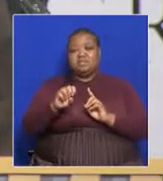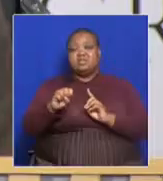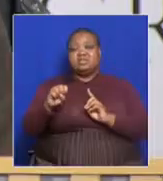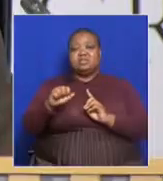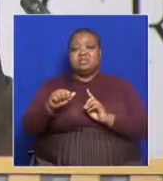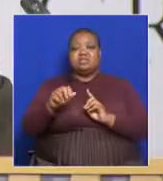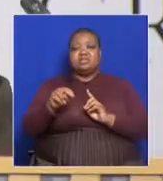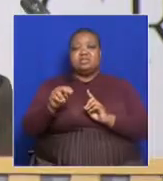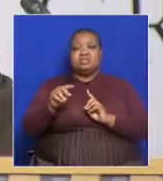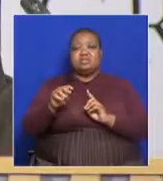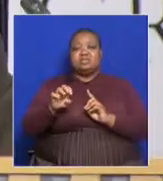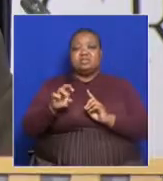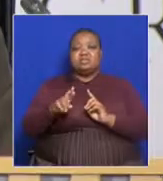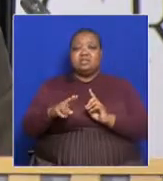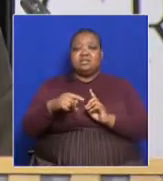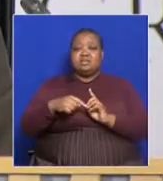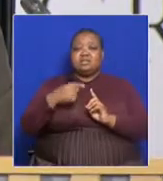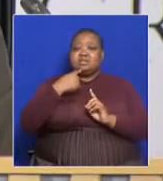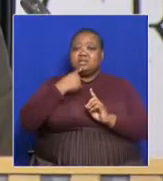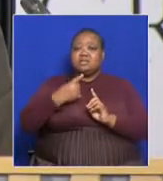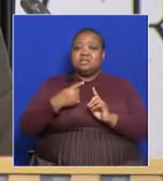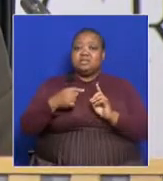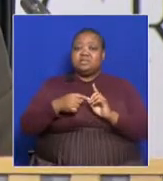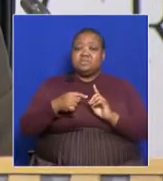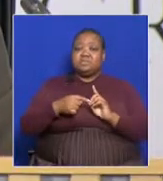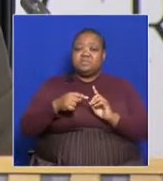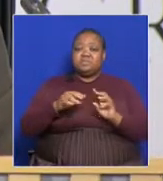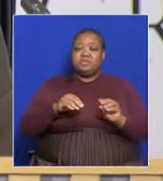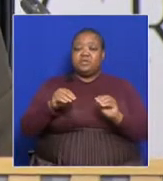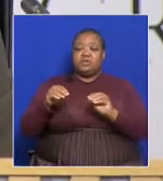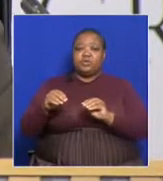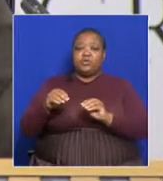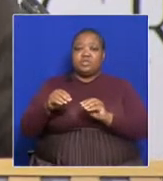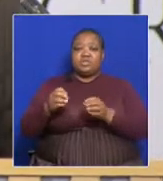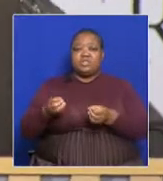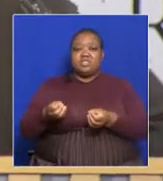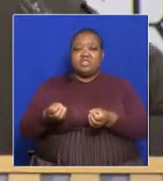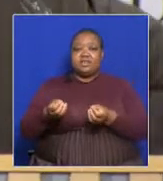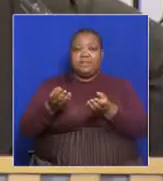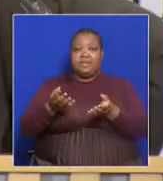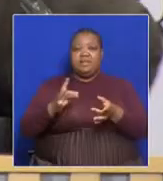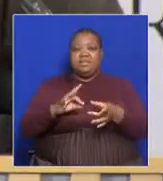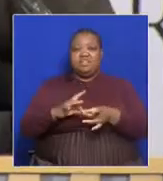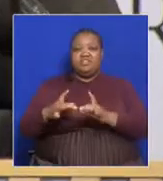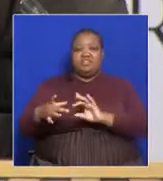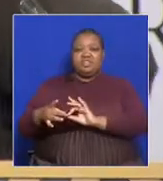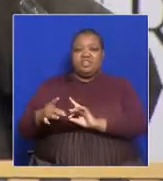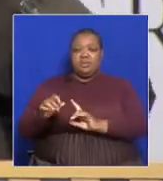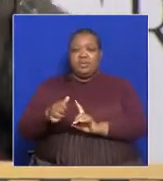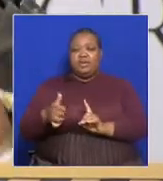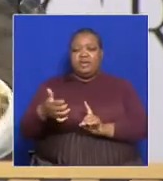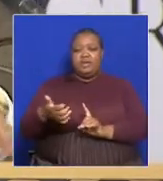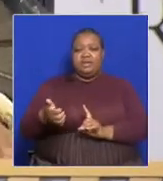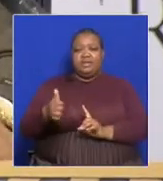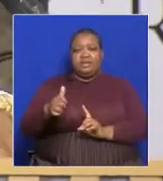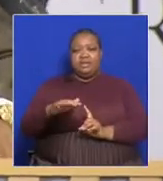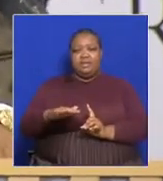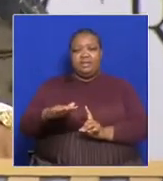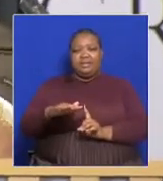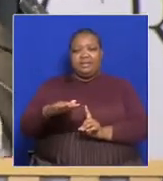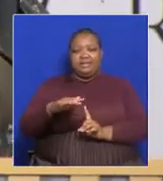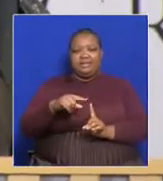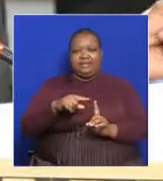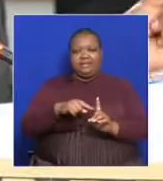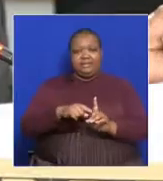that he then gets placed in, I think, supply chain or another place, the way he's placed. And nothing